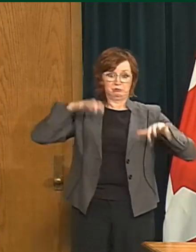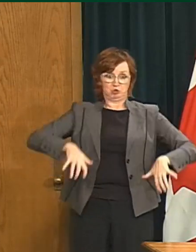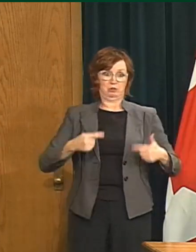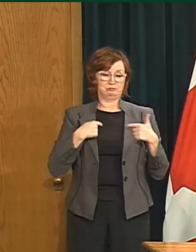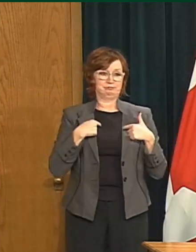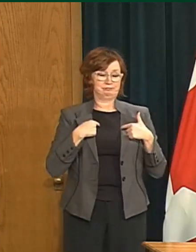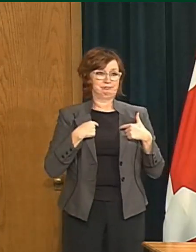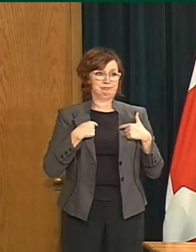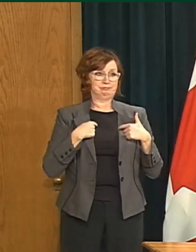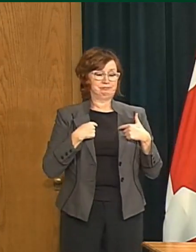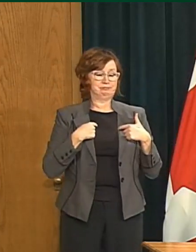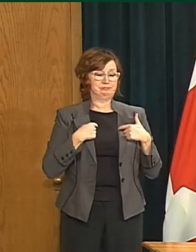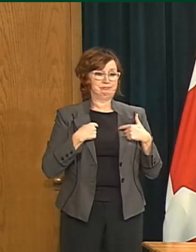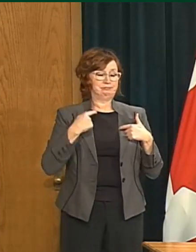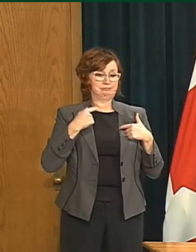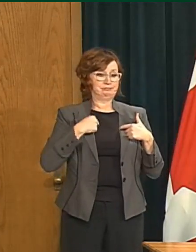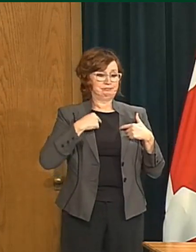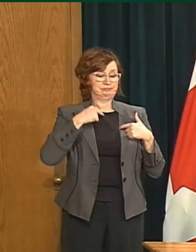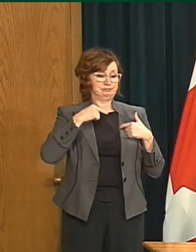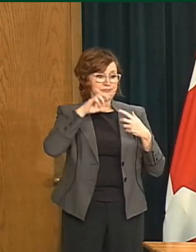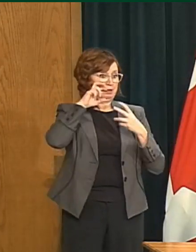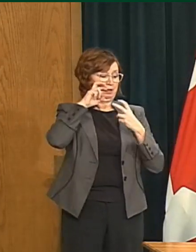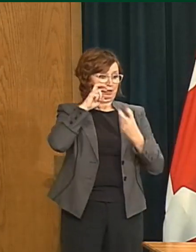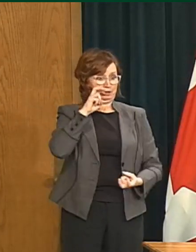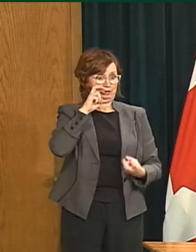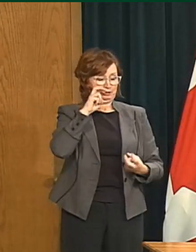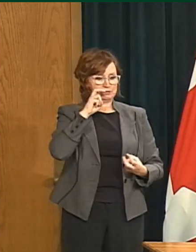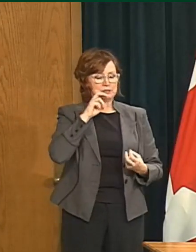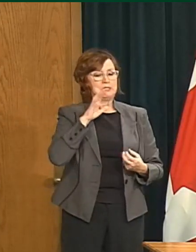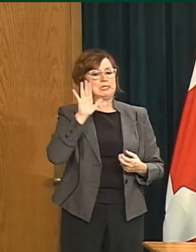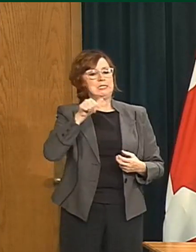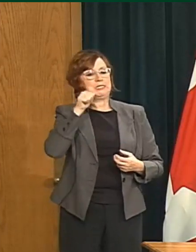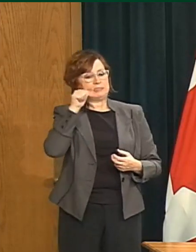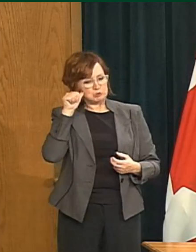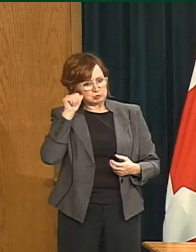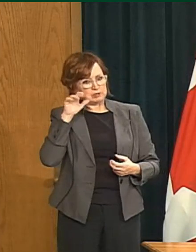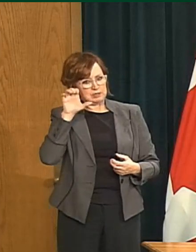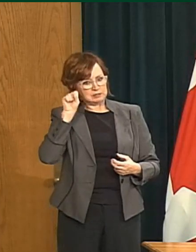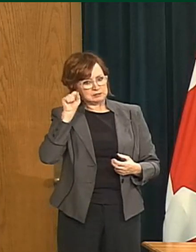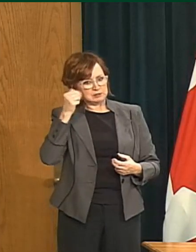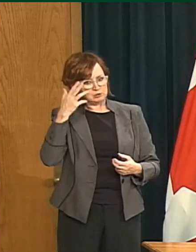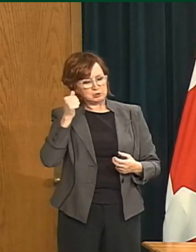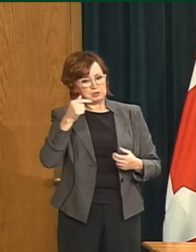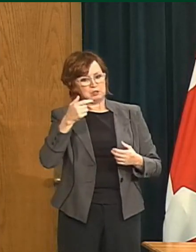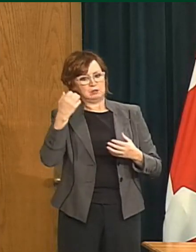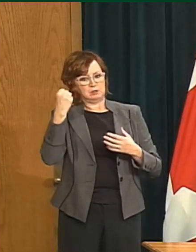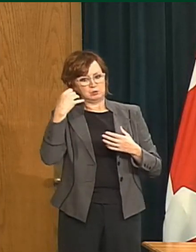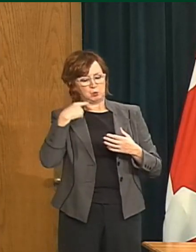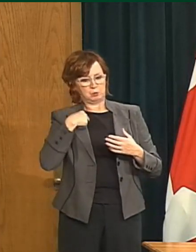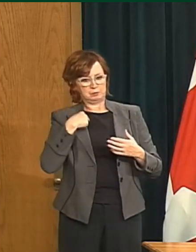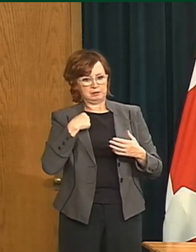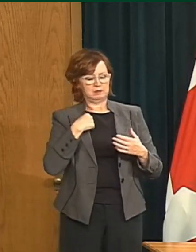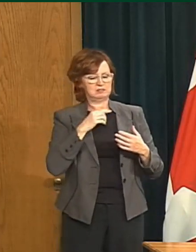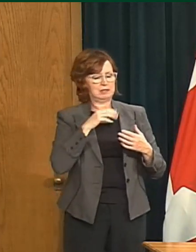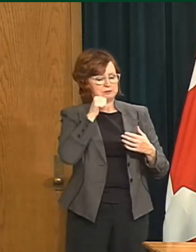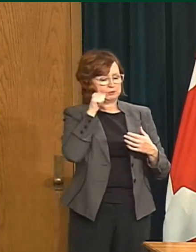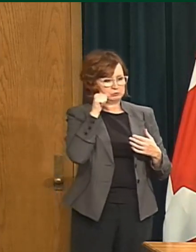briefed on most of this modeling yesterday, the remainder of it this morning, and when you see,